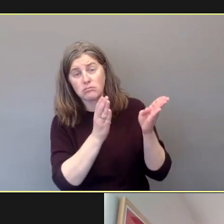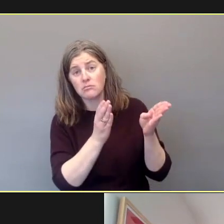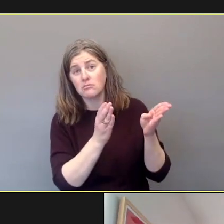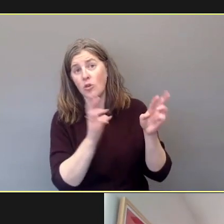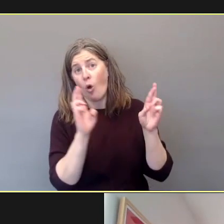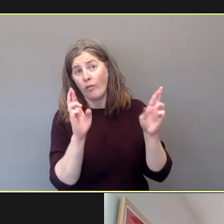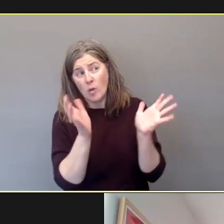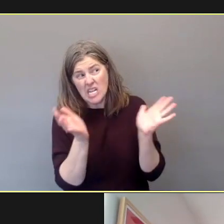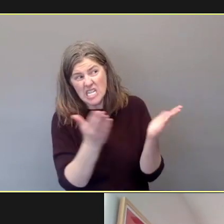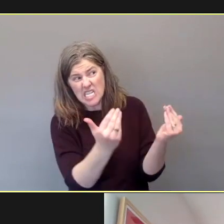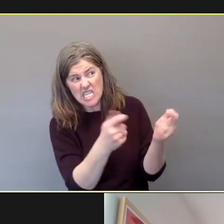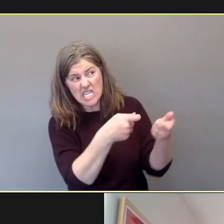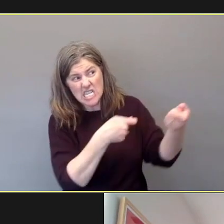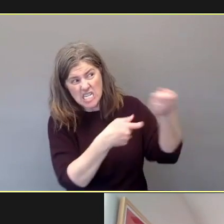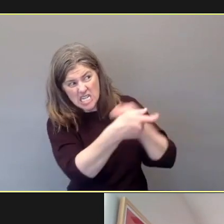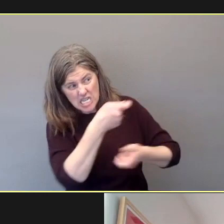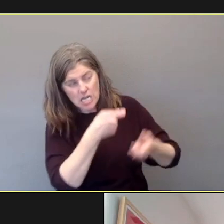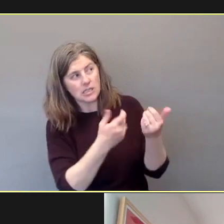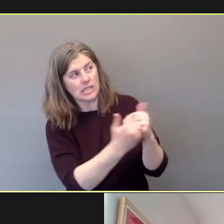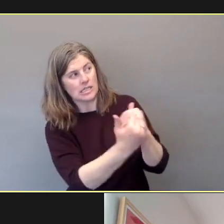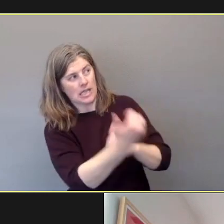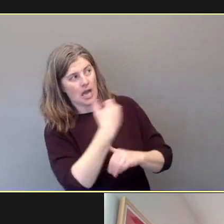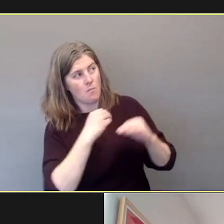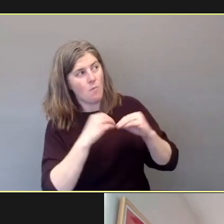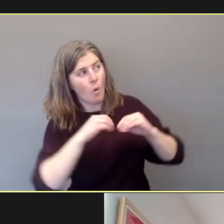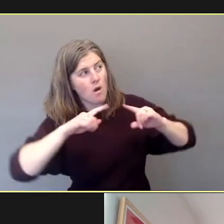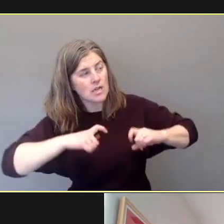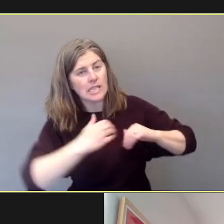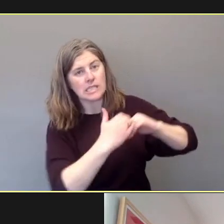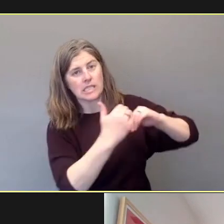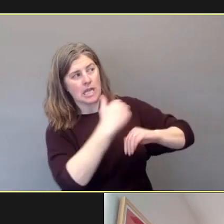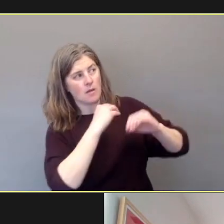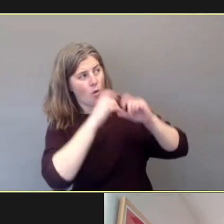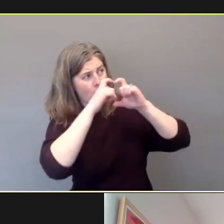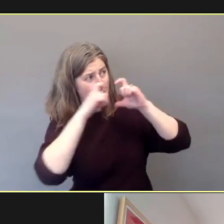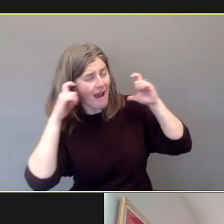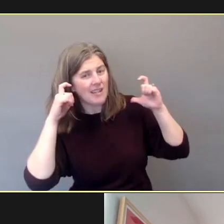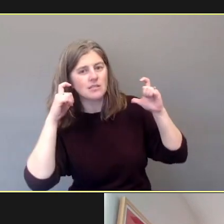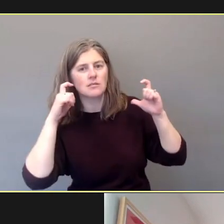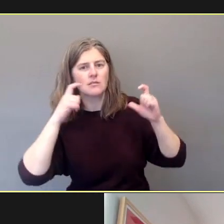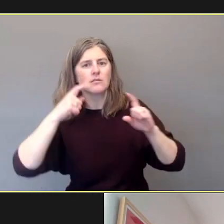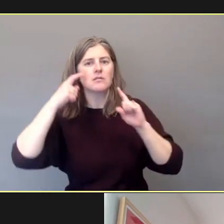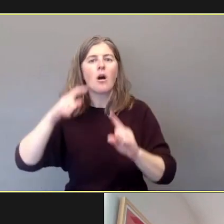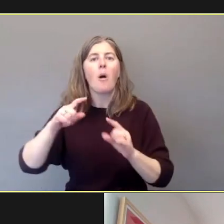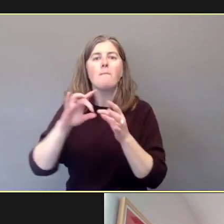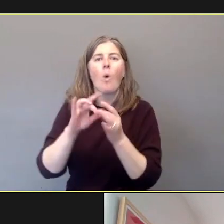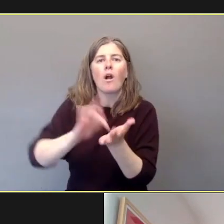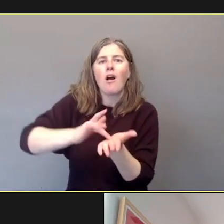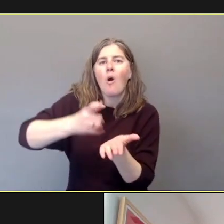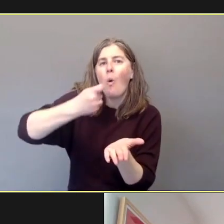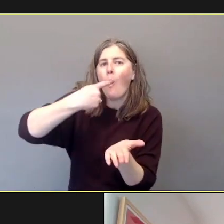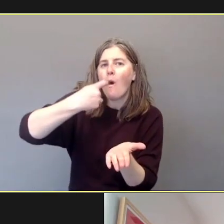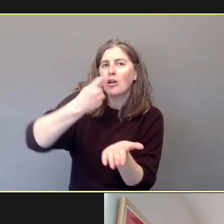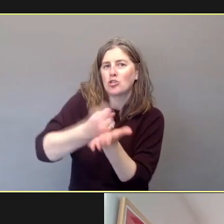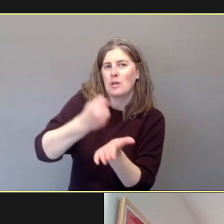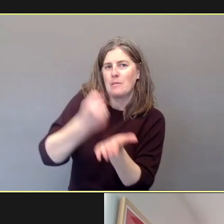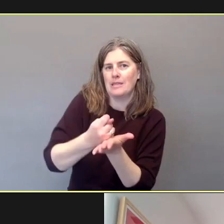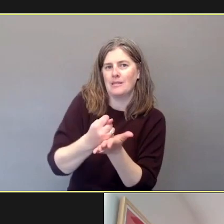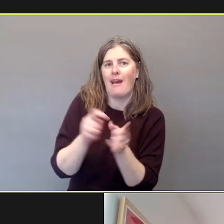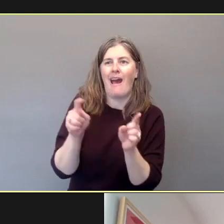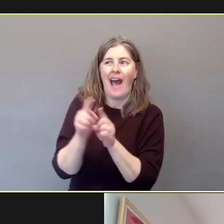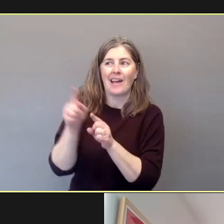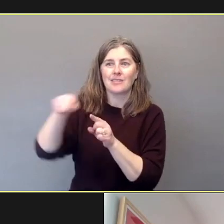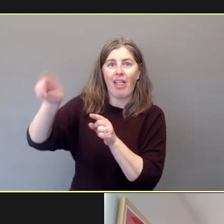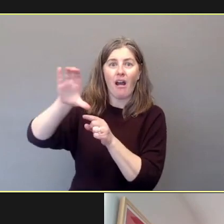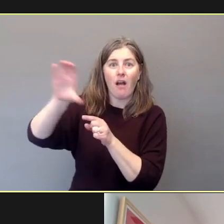to push for more tests, more masks, and particularly more oral treatments as the